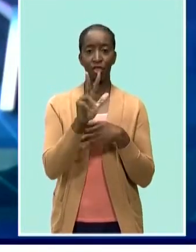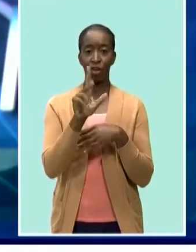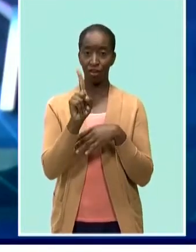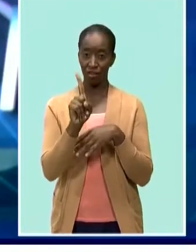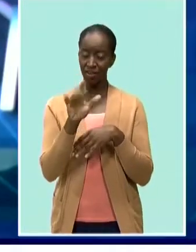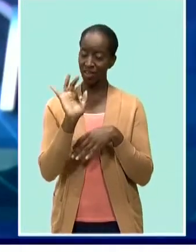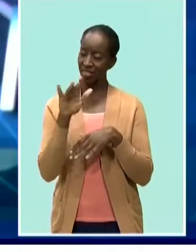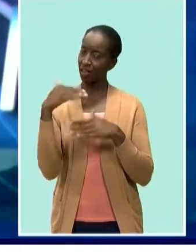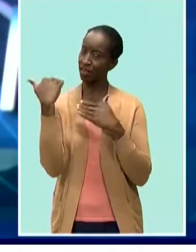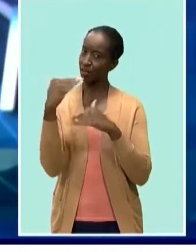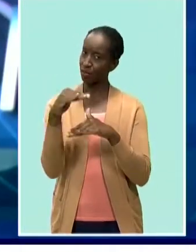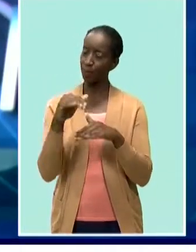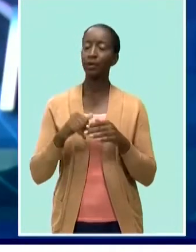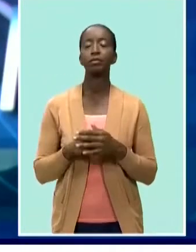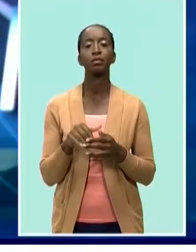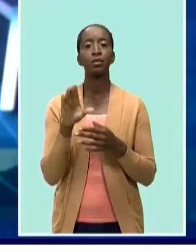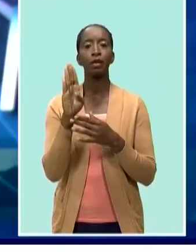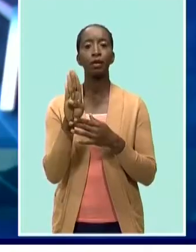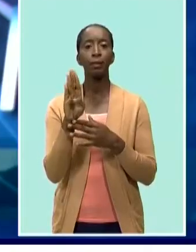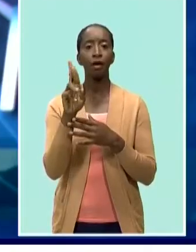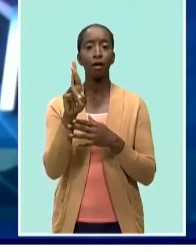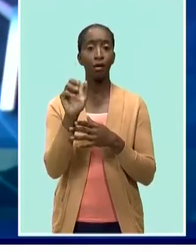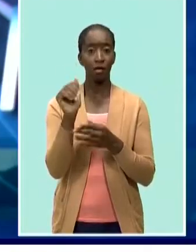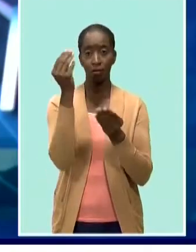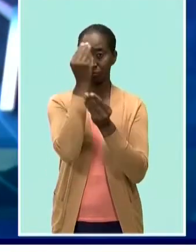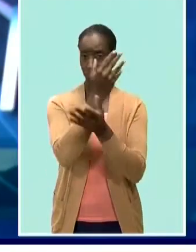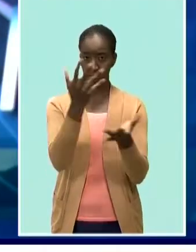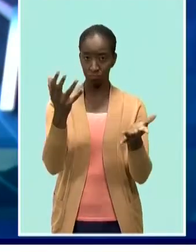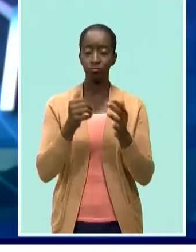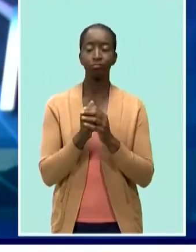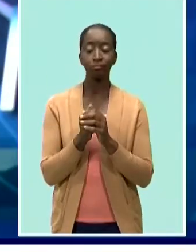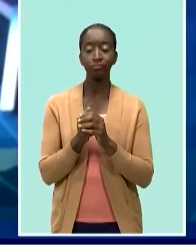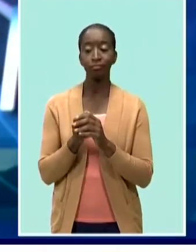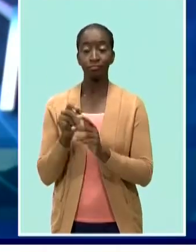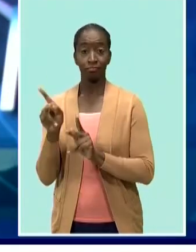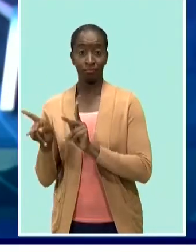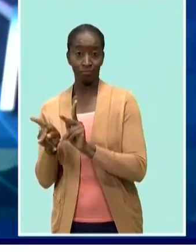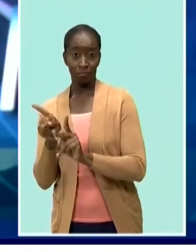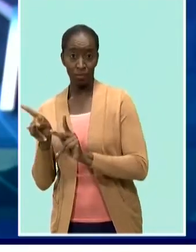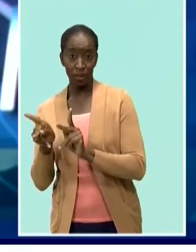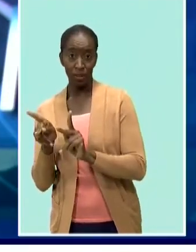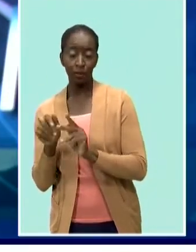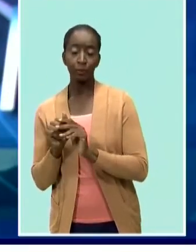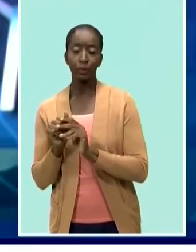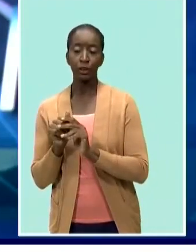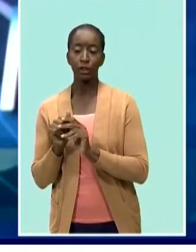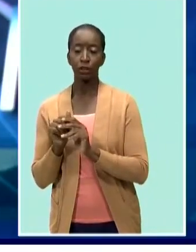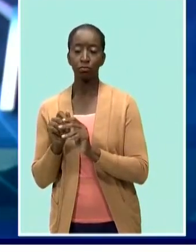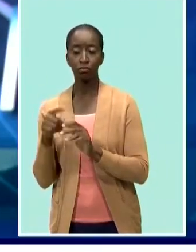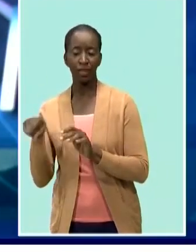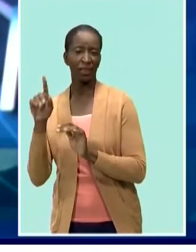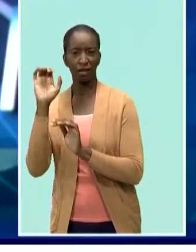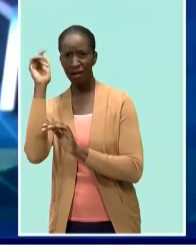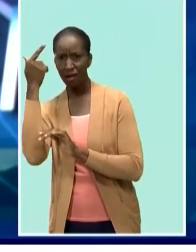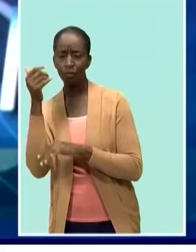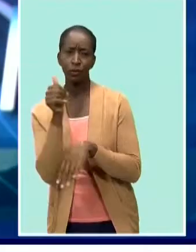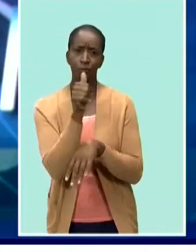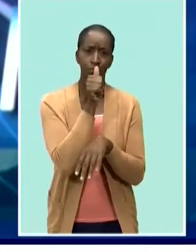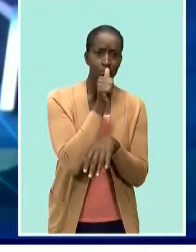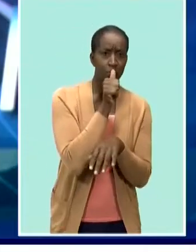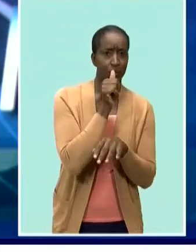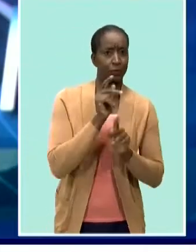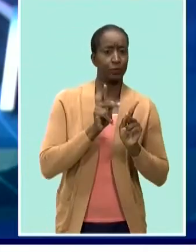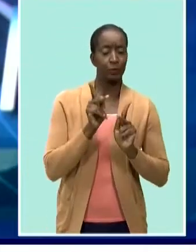Barbados Revenue Authority made the announcement earlier today, citing concerns raised in both the public and private sectors. Corporate Communications